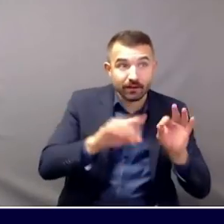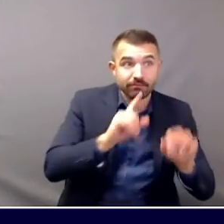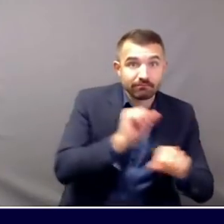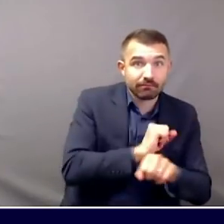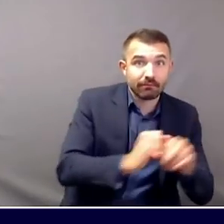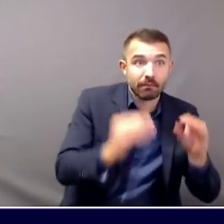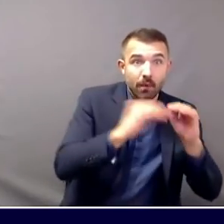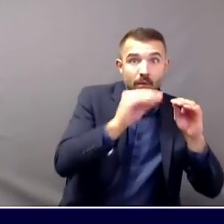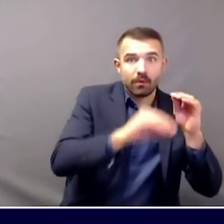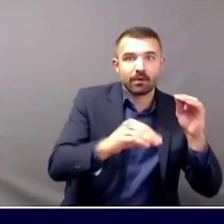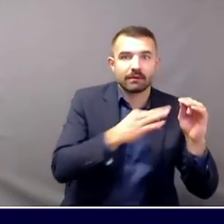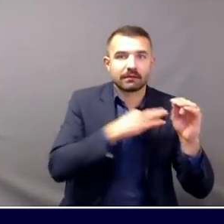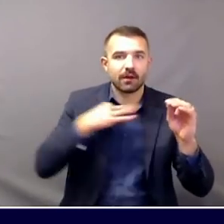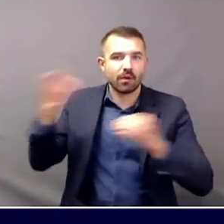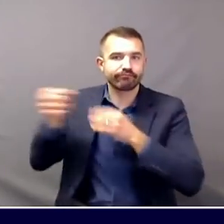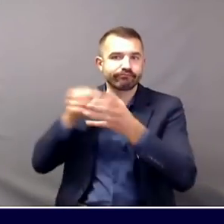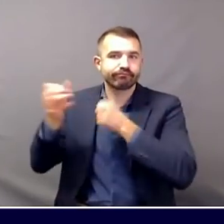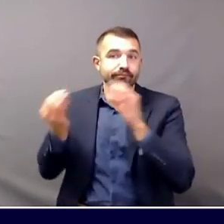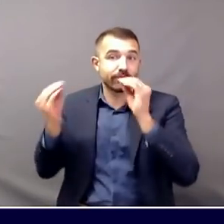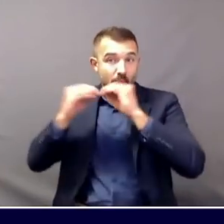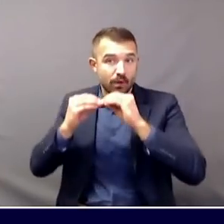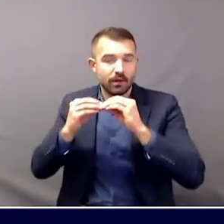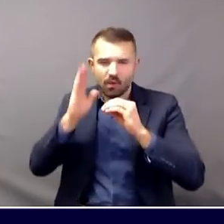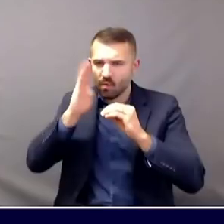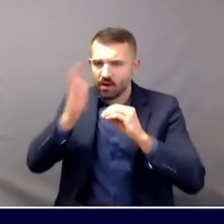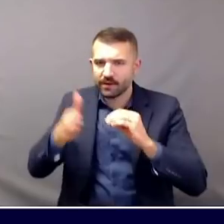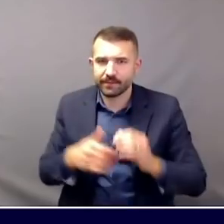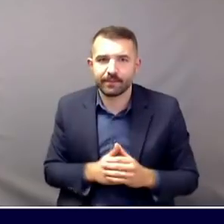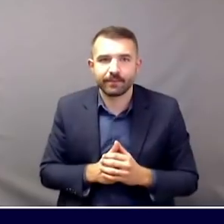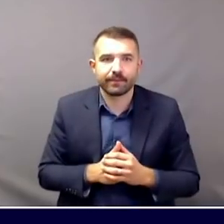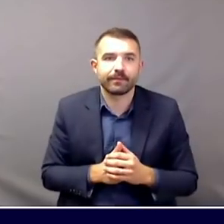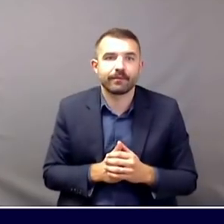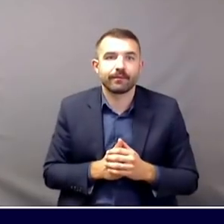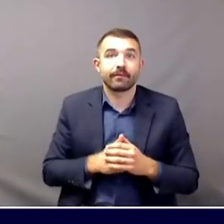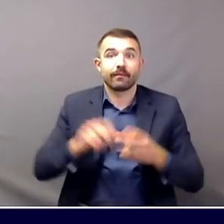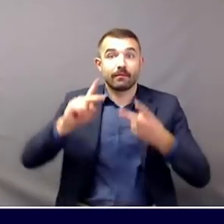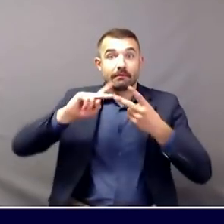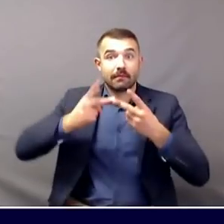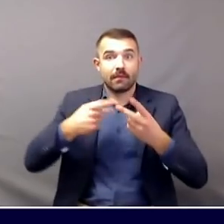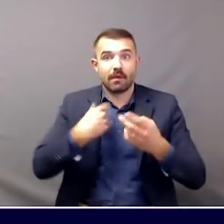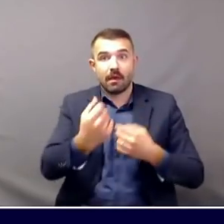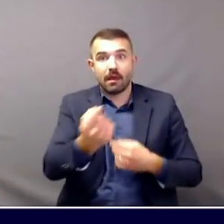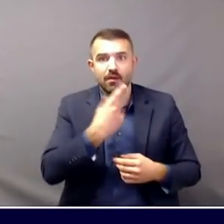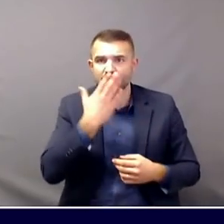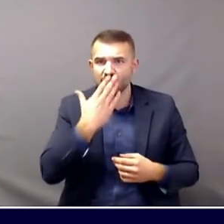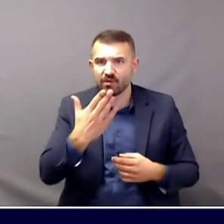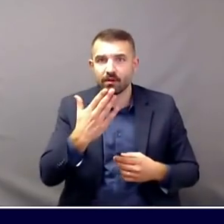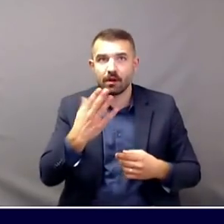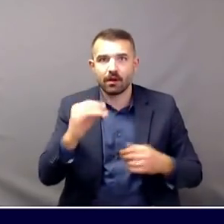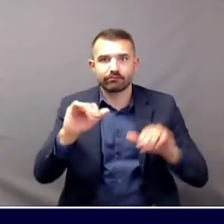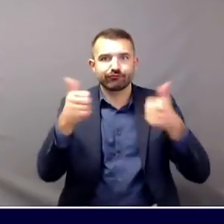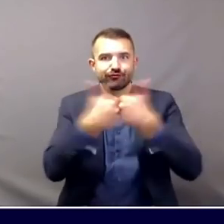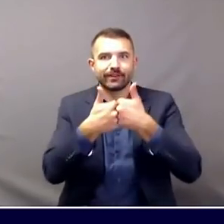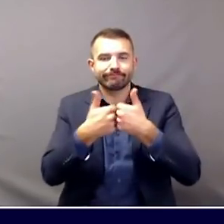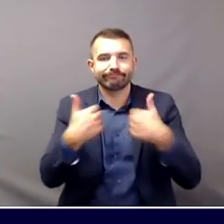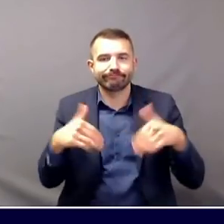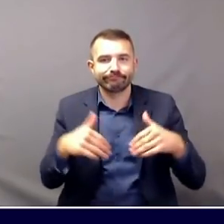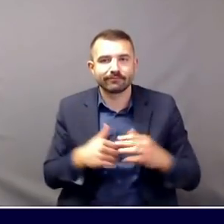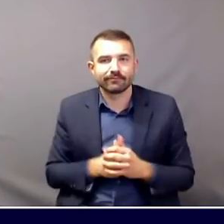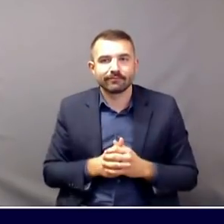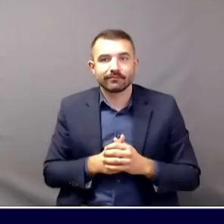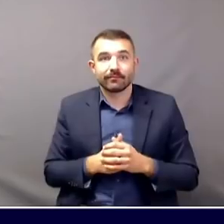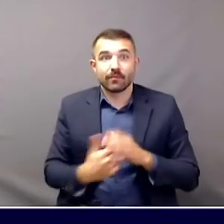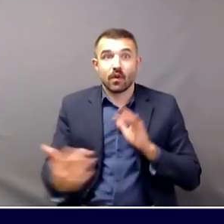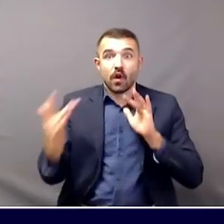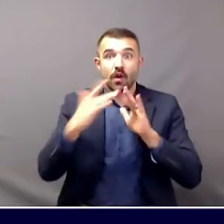The latter question you asked is a good one, and it's a hard one, which is what is the role of contact tracing